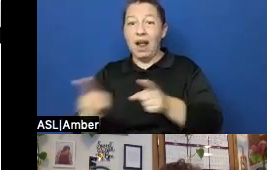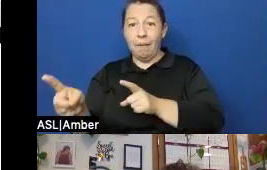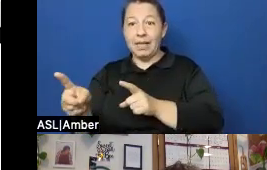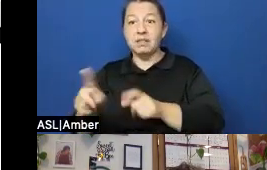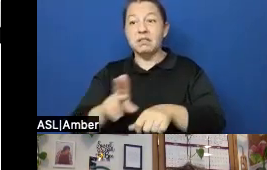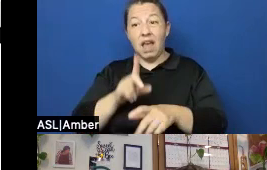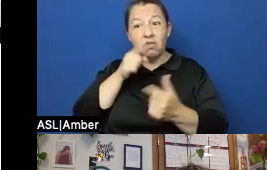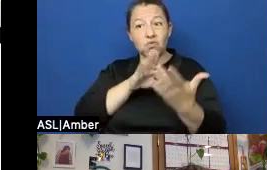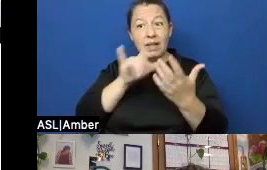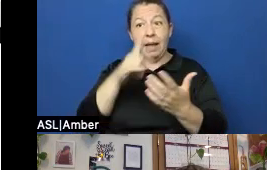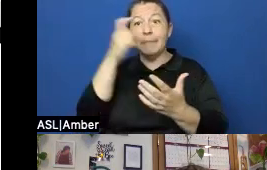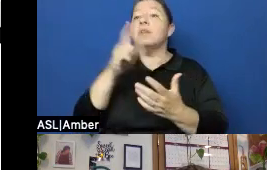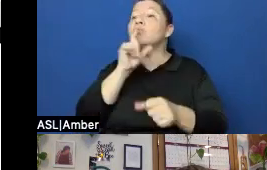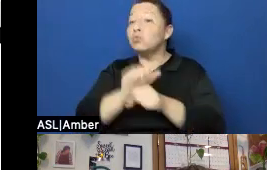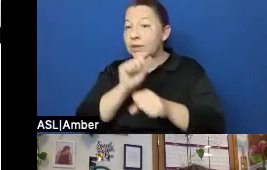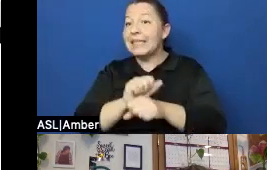and